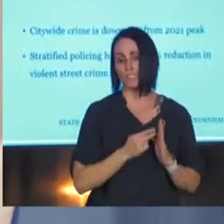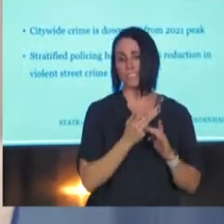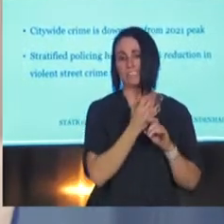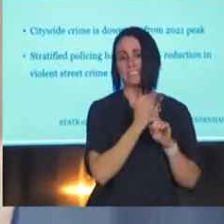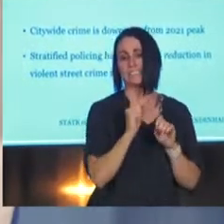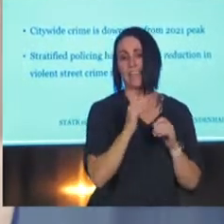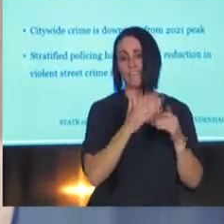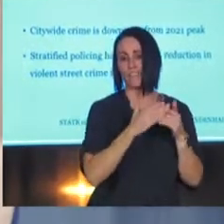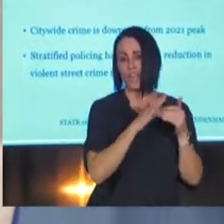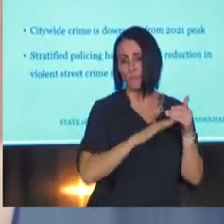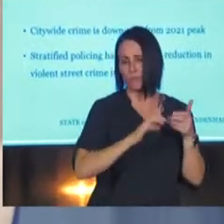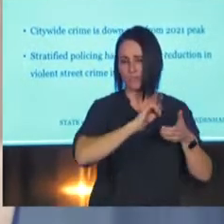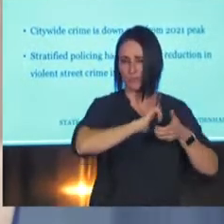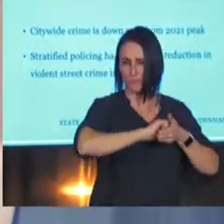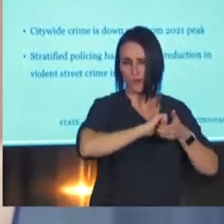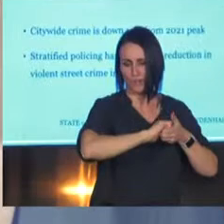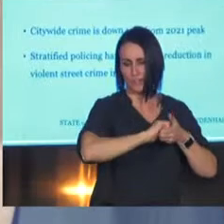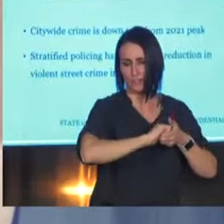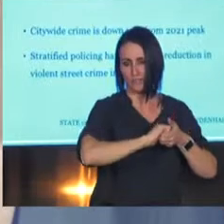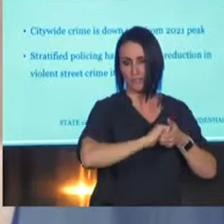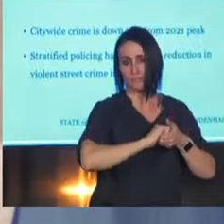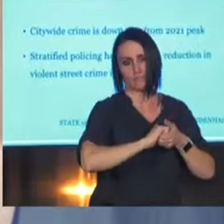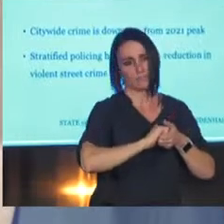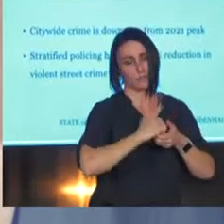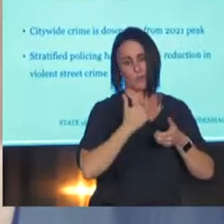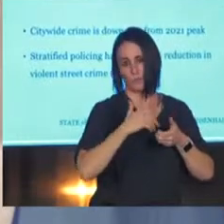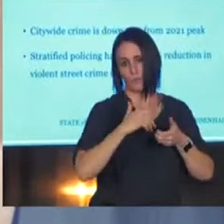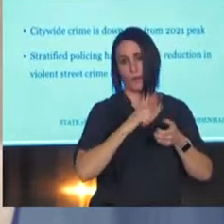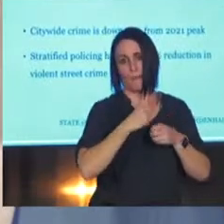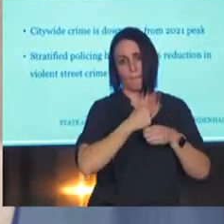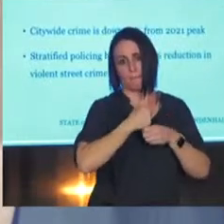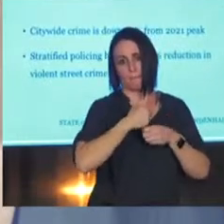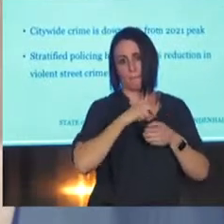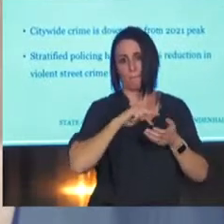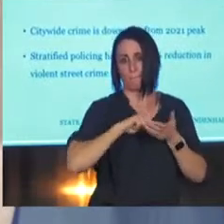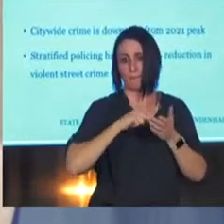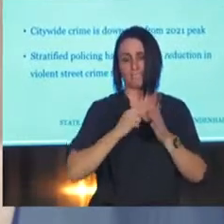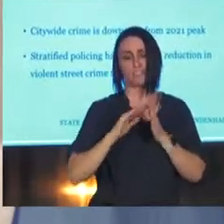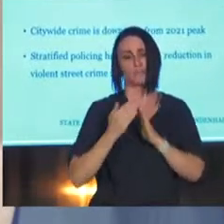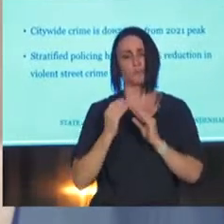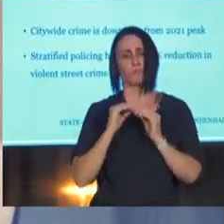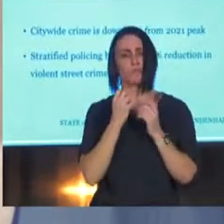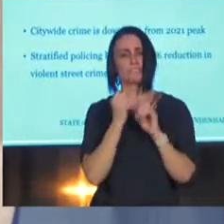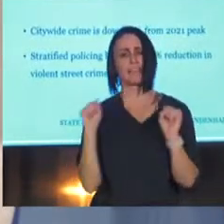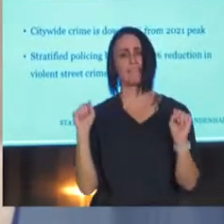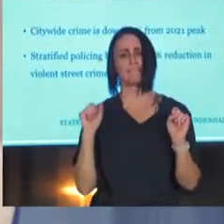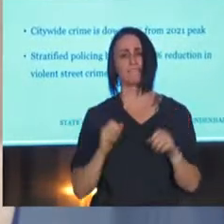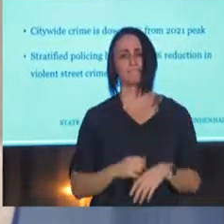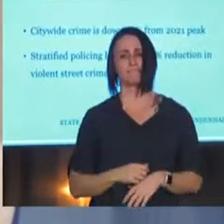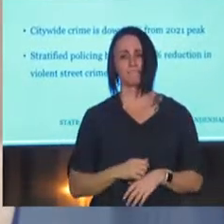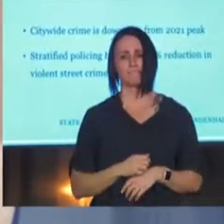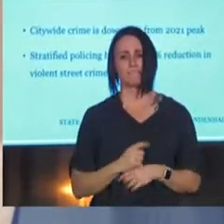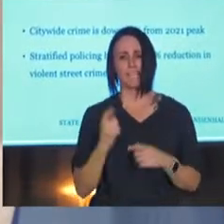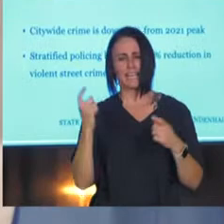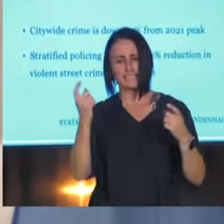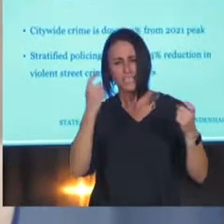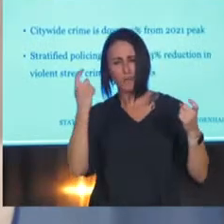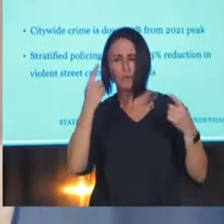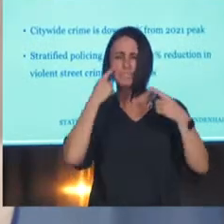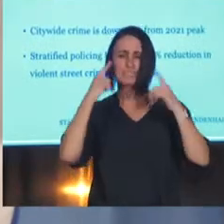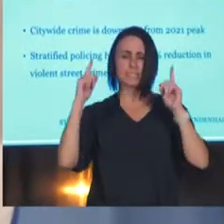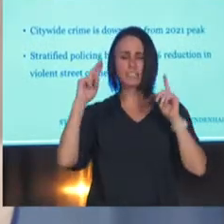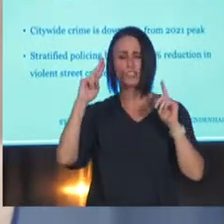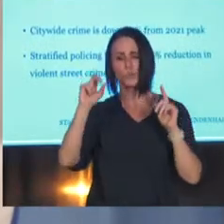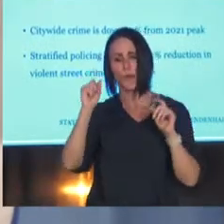Neighborhoods partnership, as we call it, is making our communities safer, and it's celebrated as a success by the